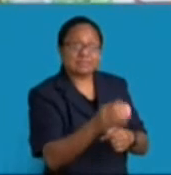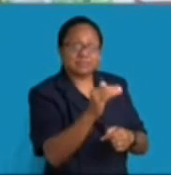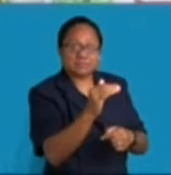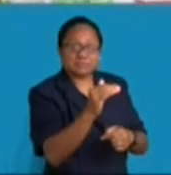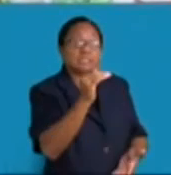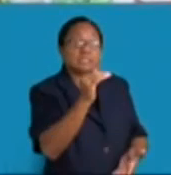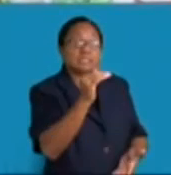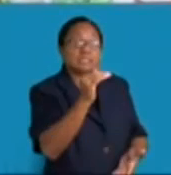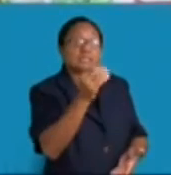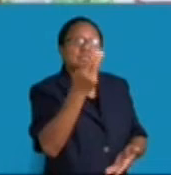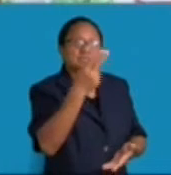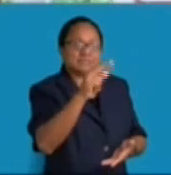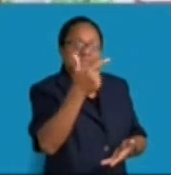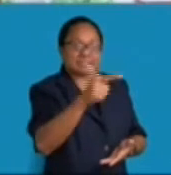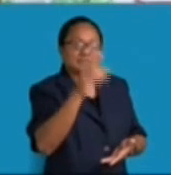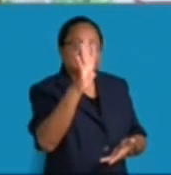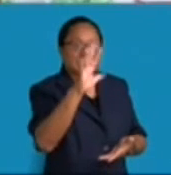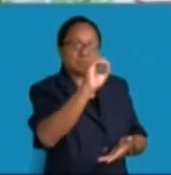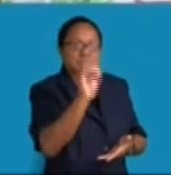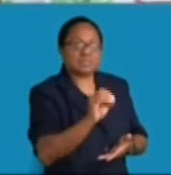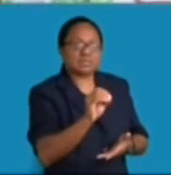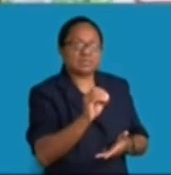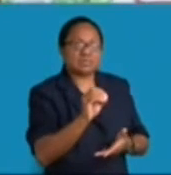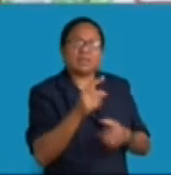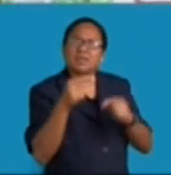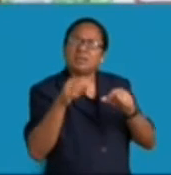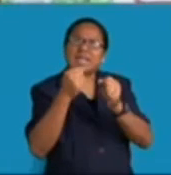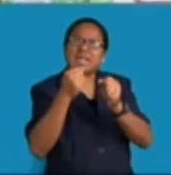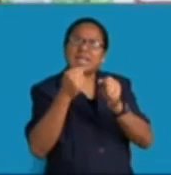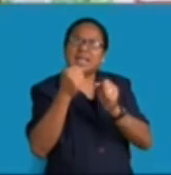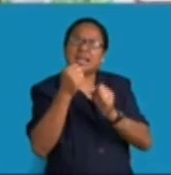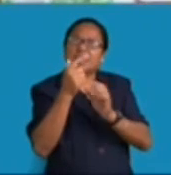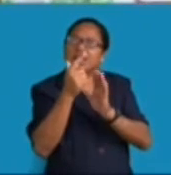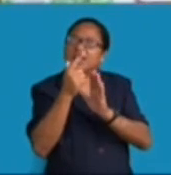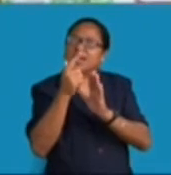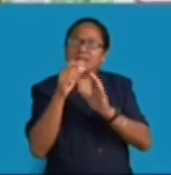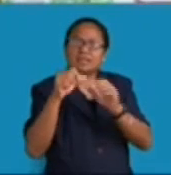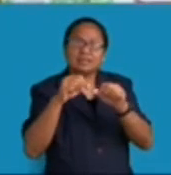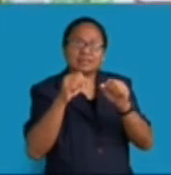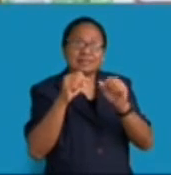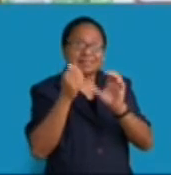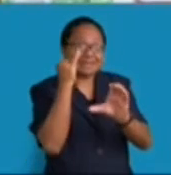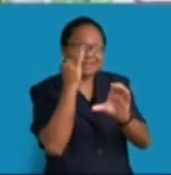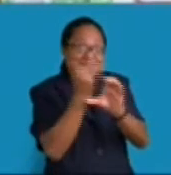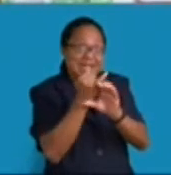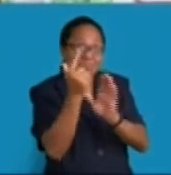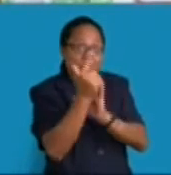75%. Offences against the crime decree, increase of 48%.